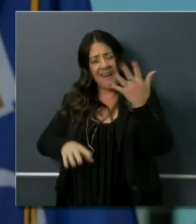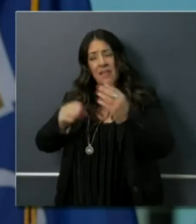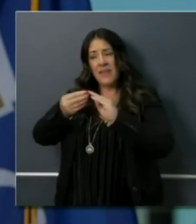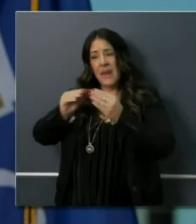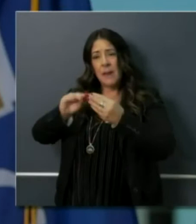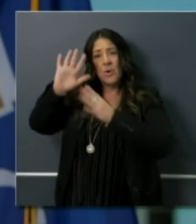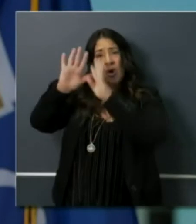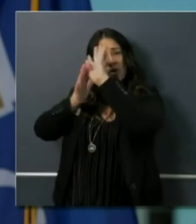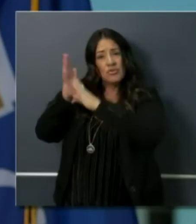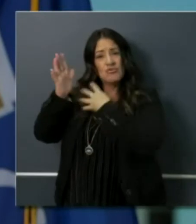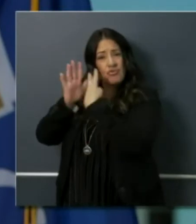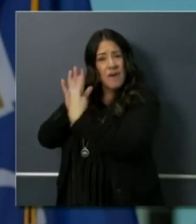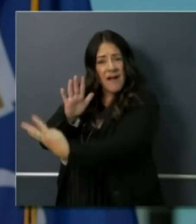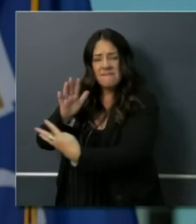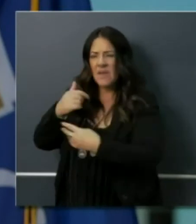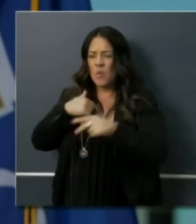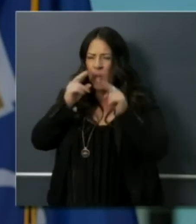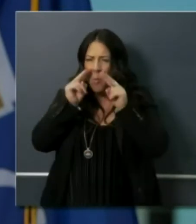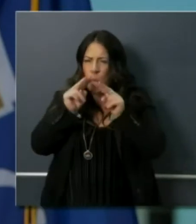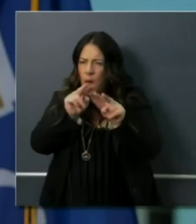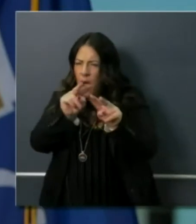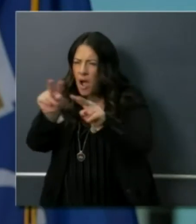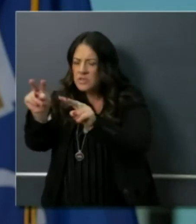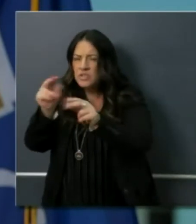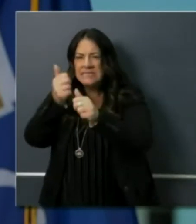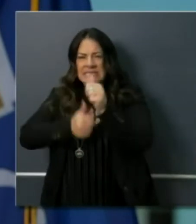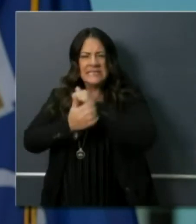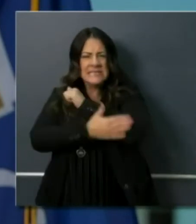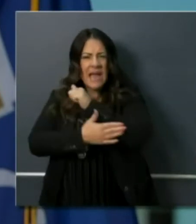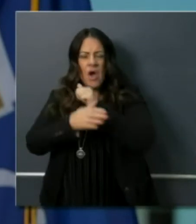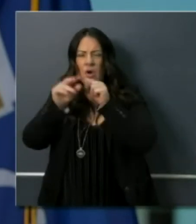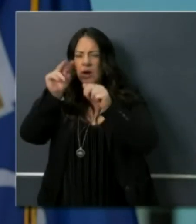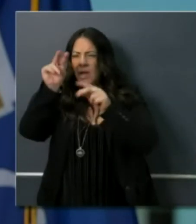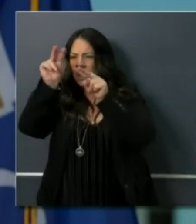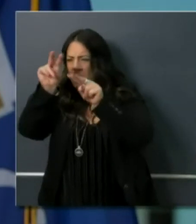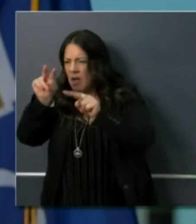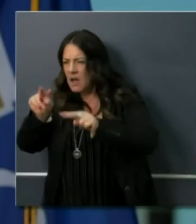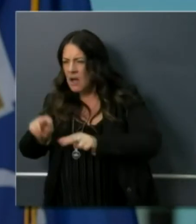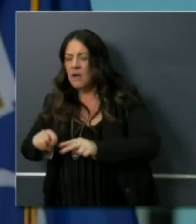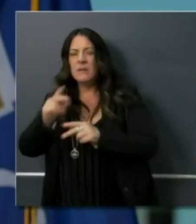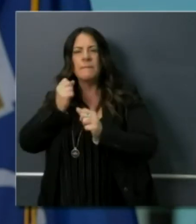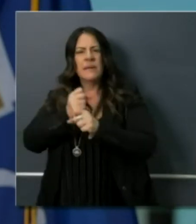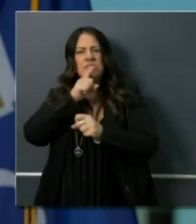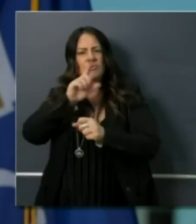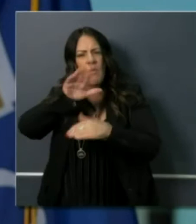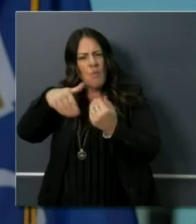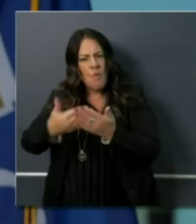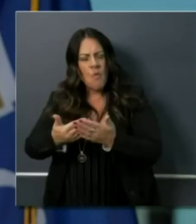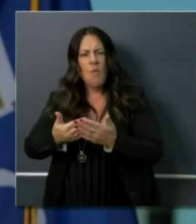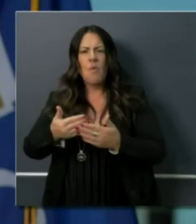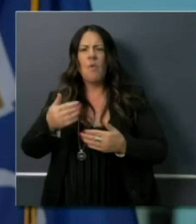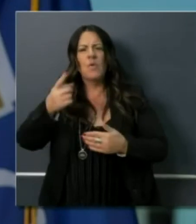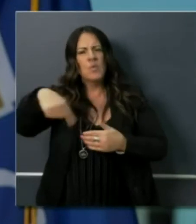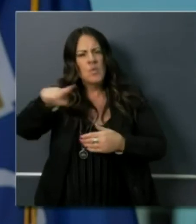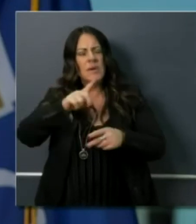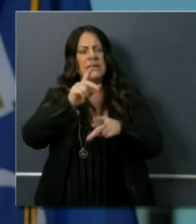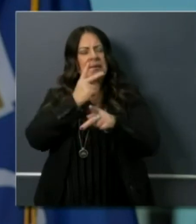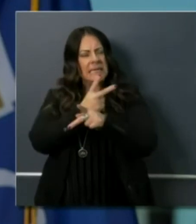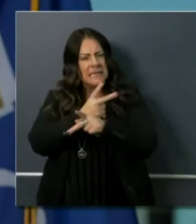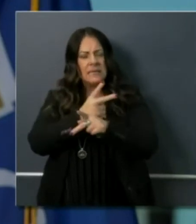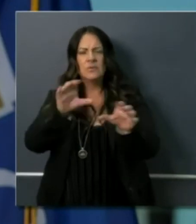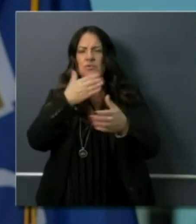facilities, and we are watching them closely because we believe even as communities do great work on